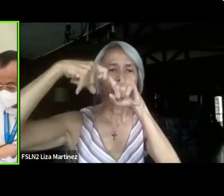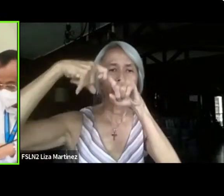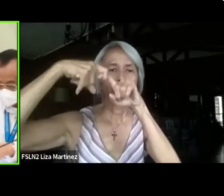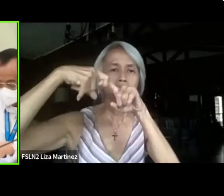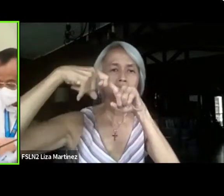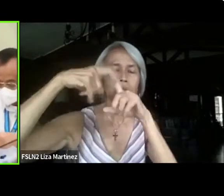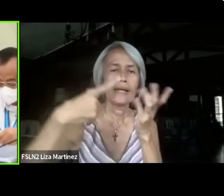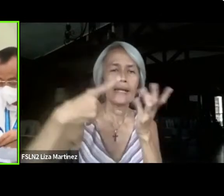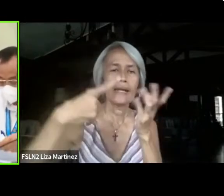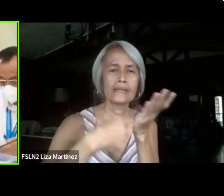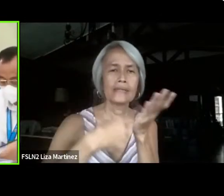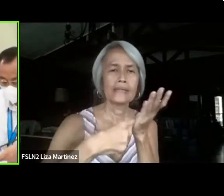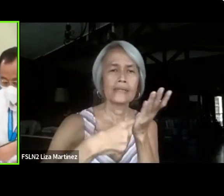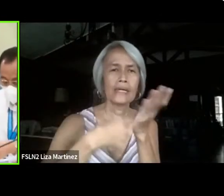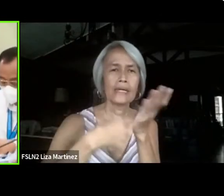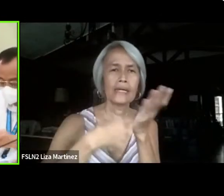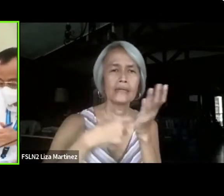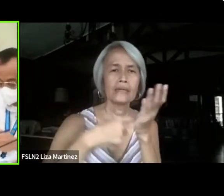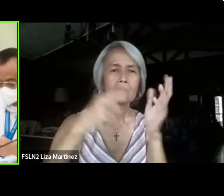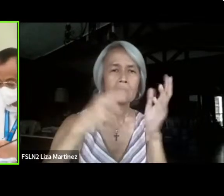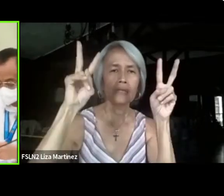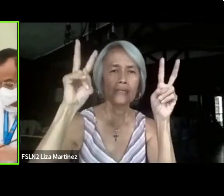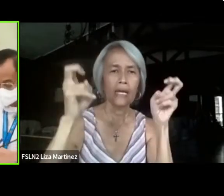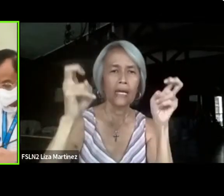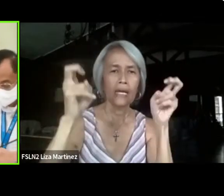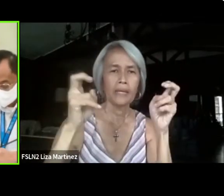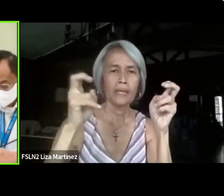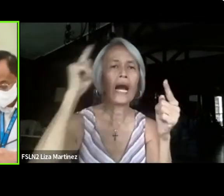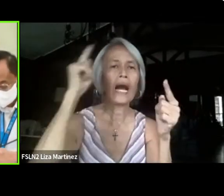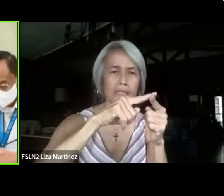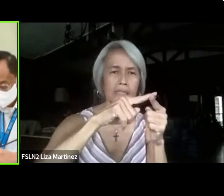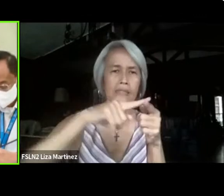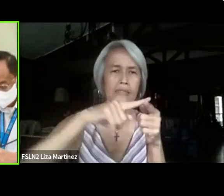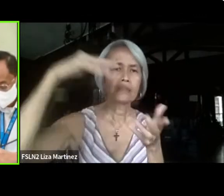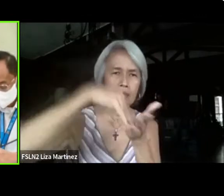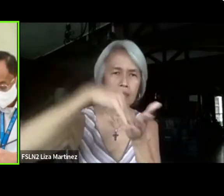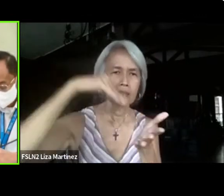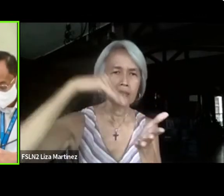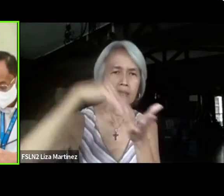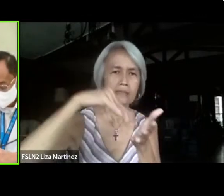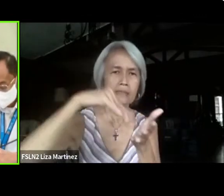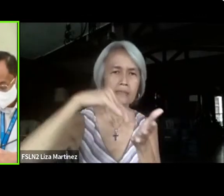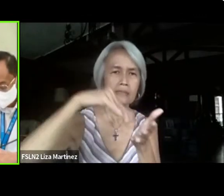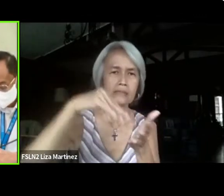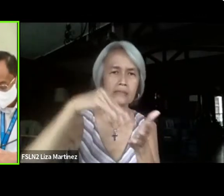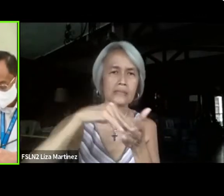until we have the opportunity to study the position papers. Any objection to that?